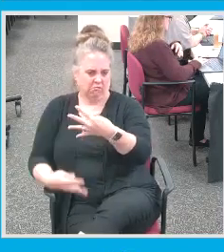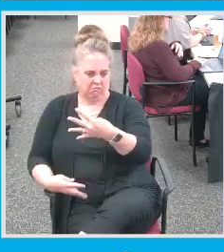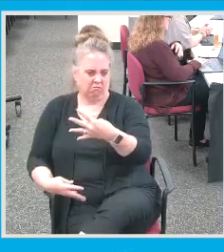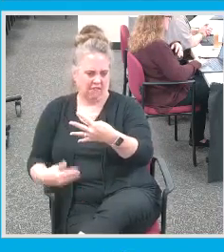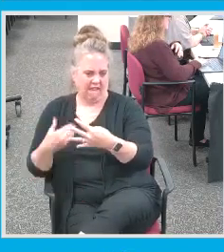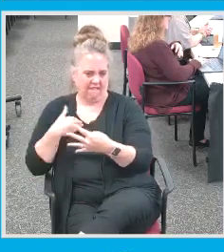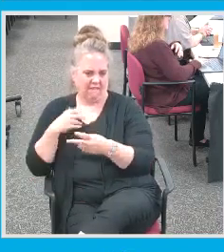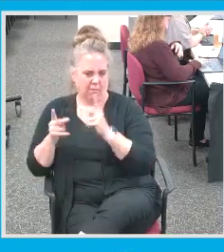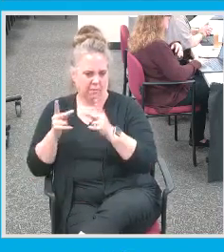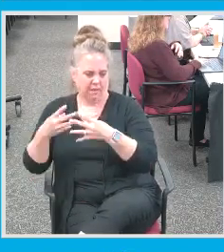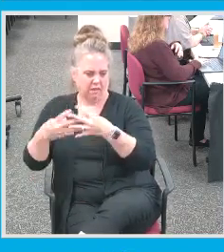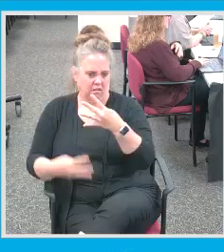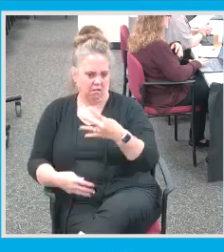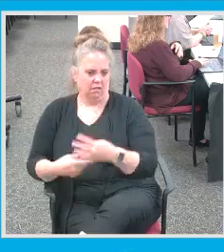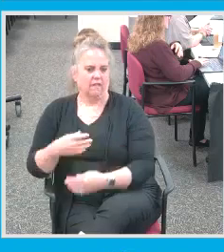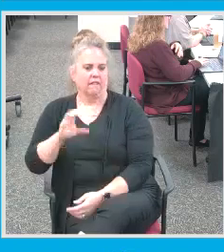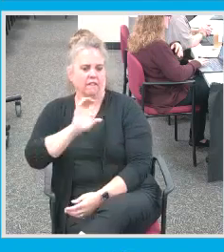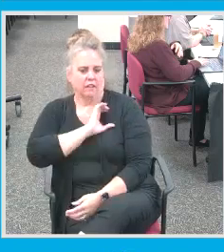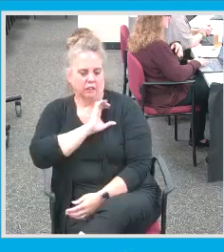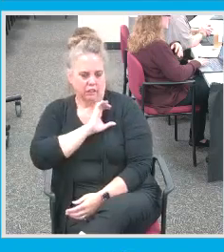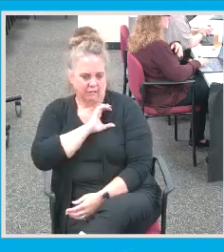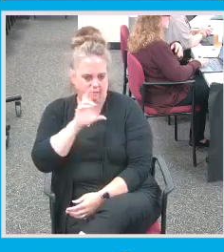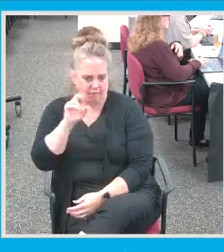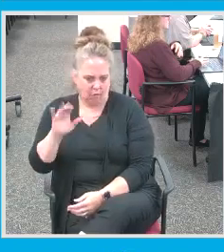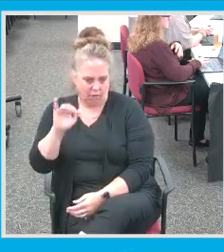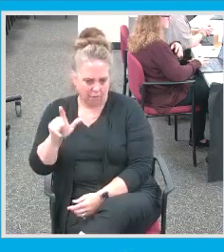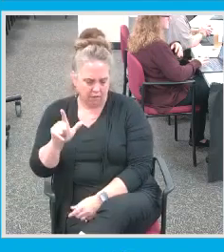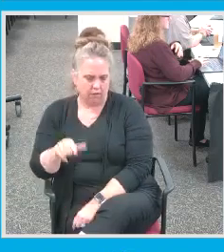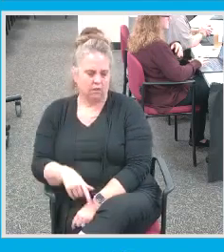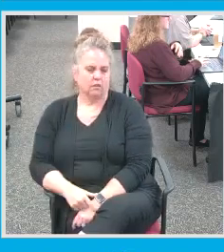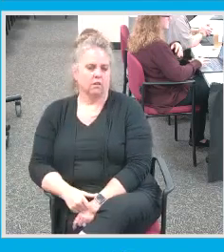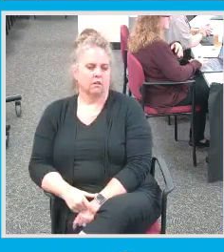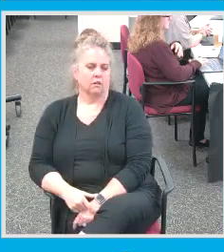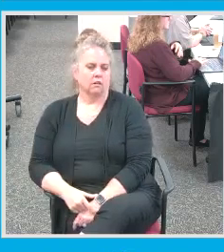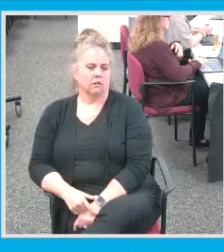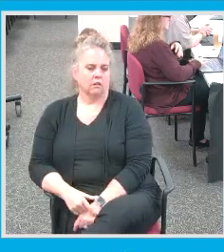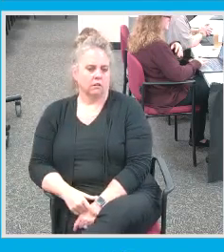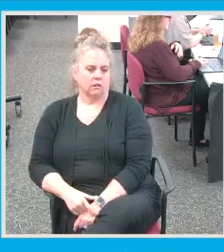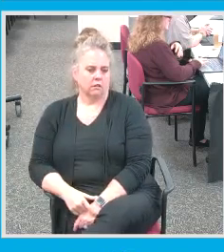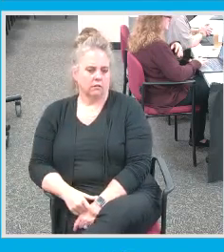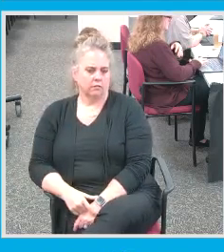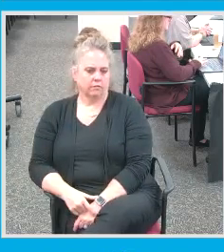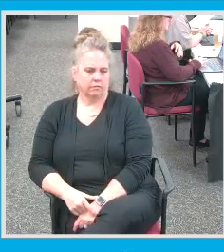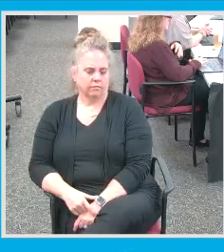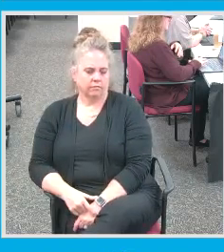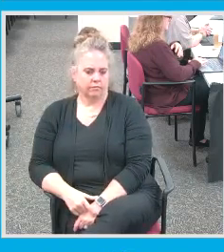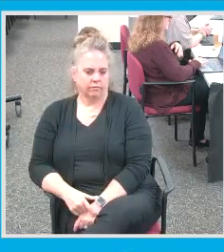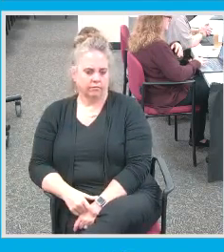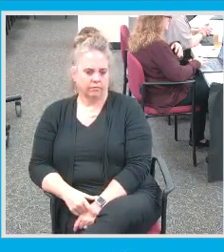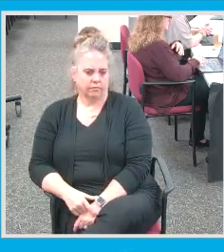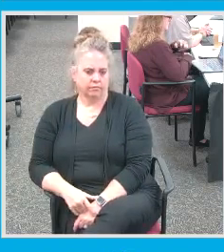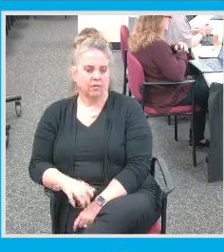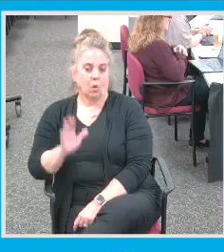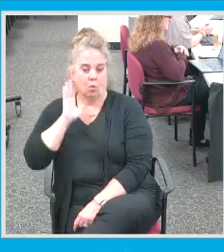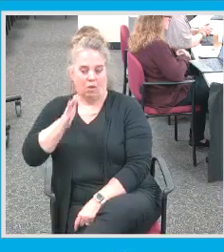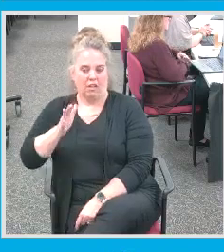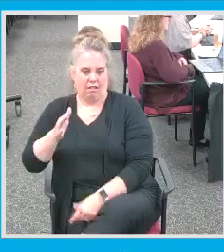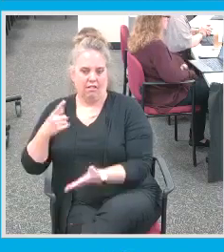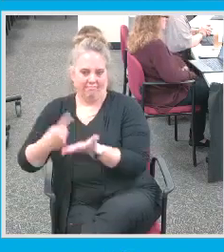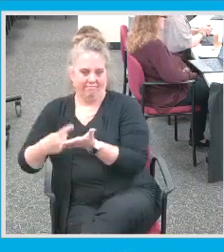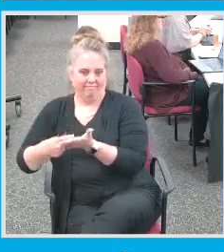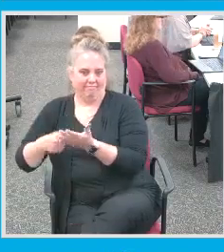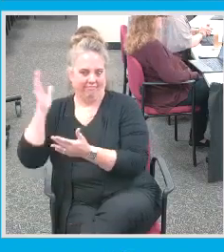Sheriff Roybal. And so we'll bring that forward and dive in deep there. I mean, the requests that we have today will